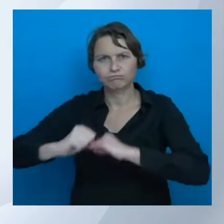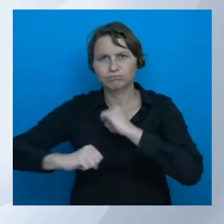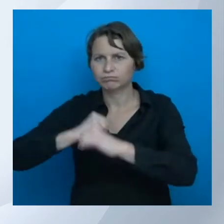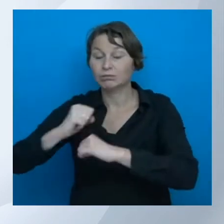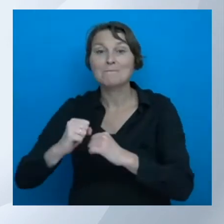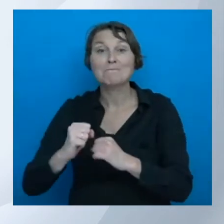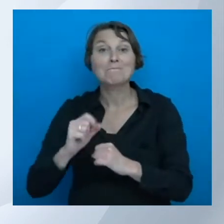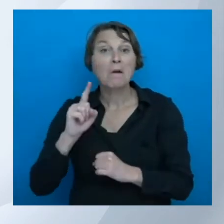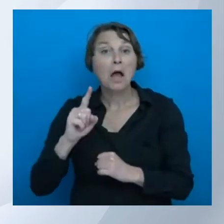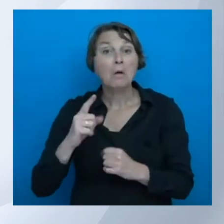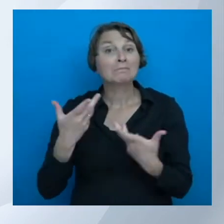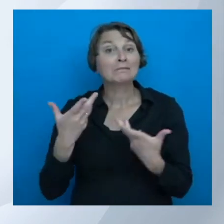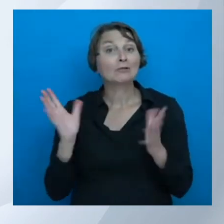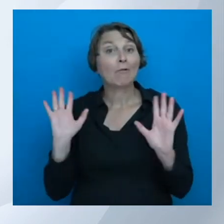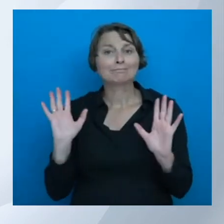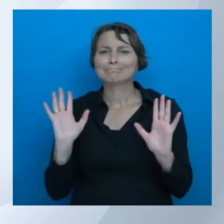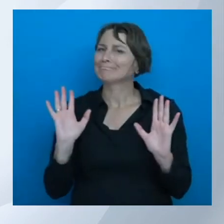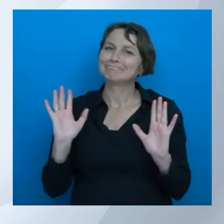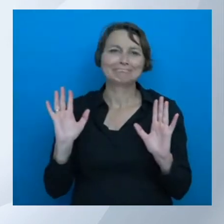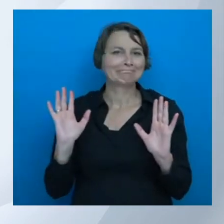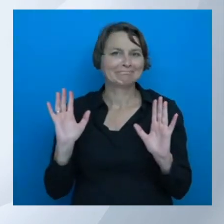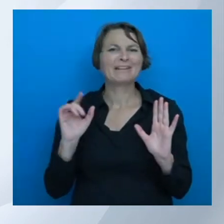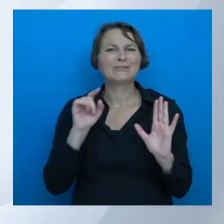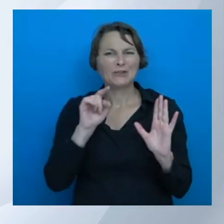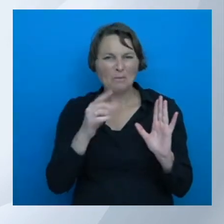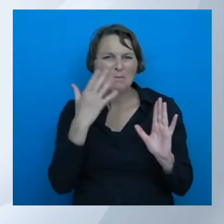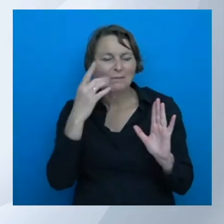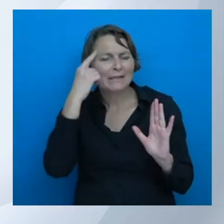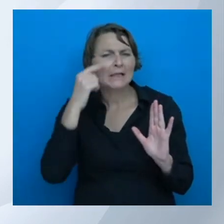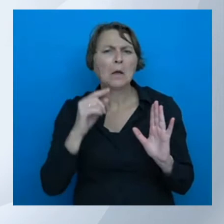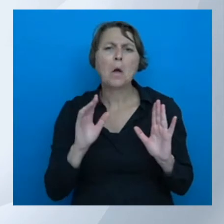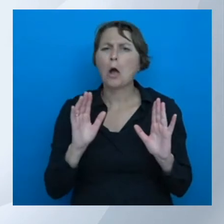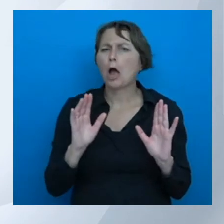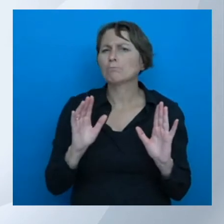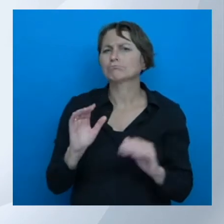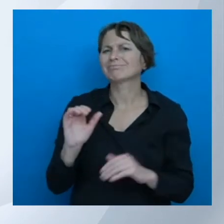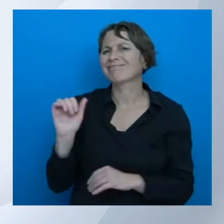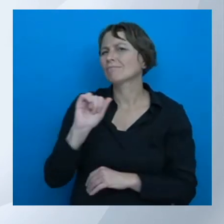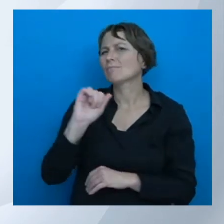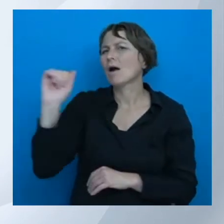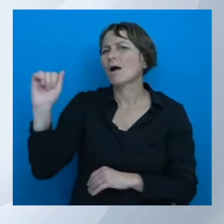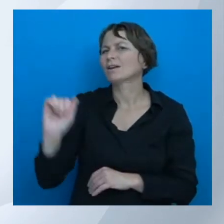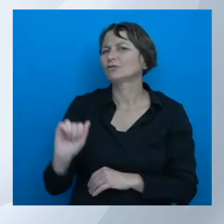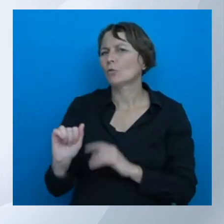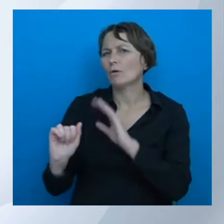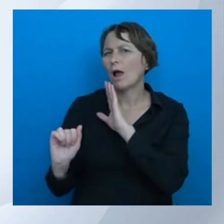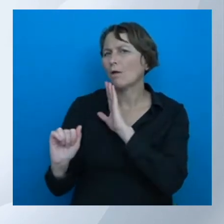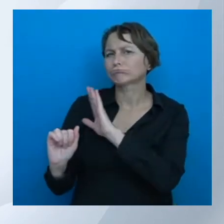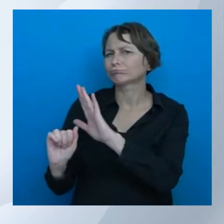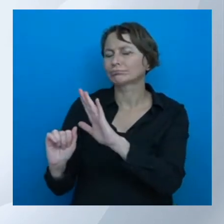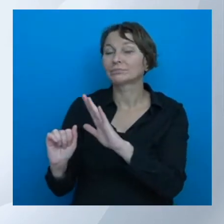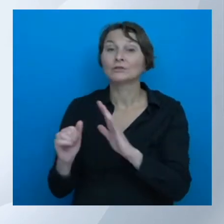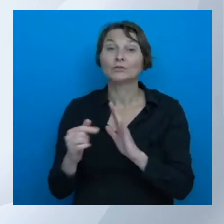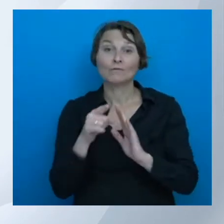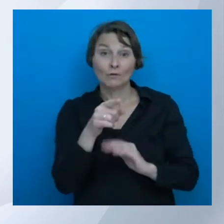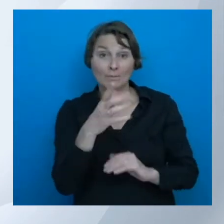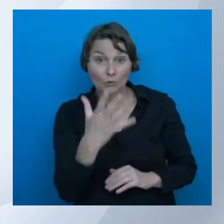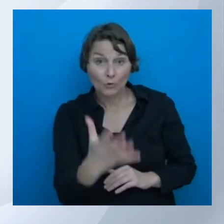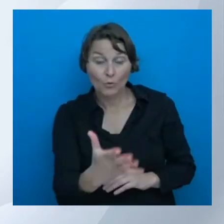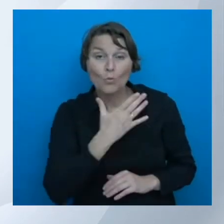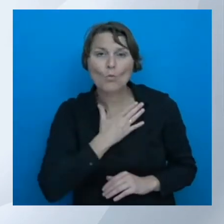you may decide to not use Azure resources. You may decide to be using, for example, an IBM data center somewhere